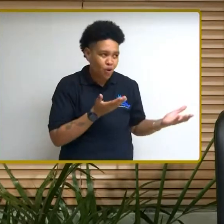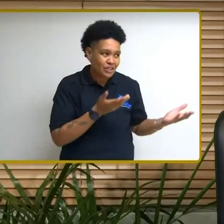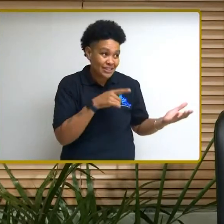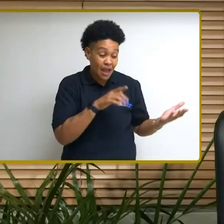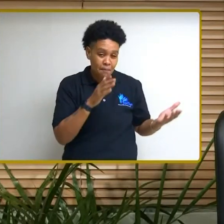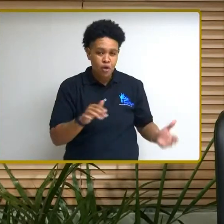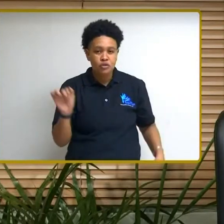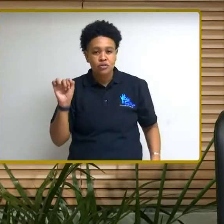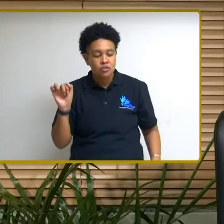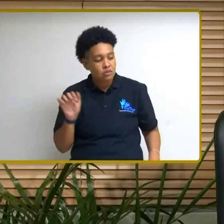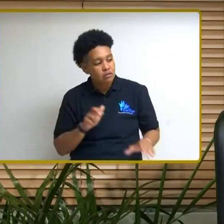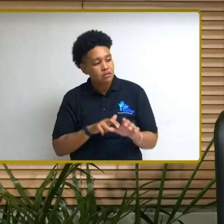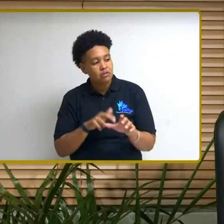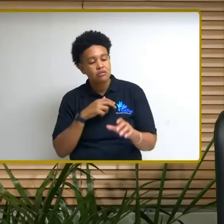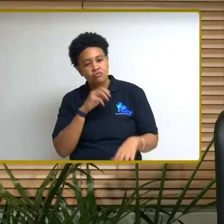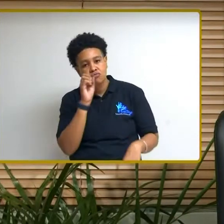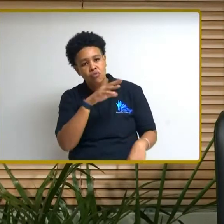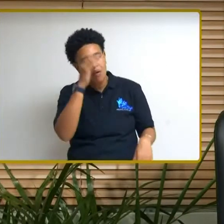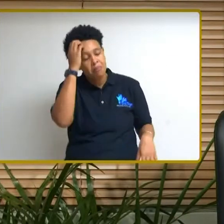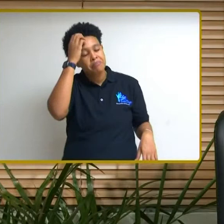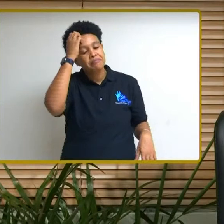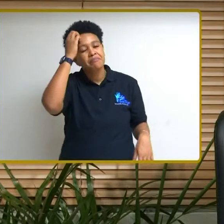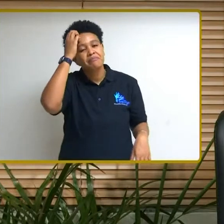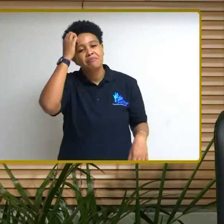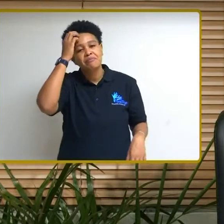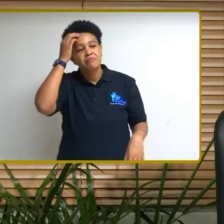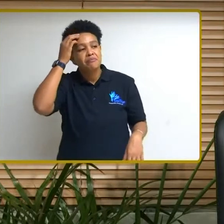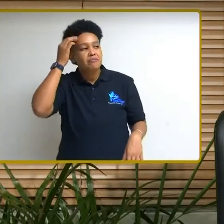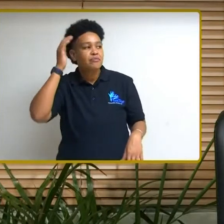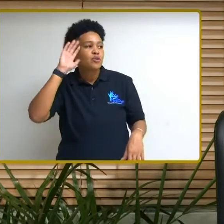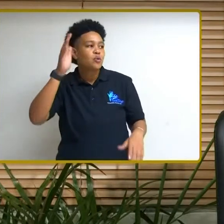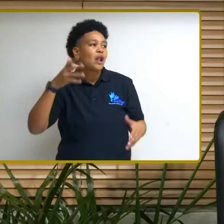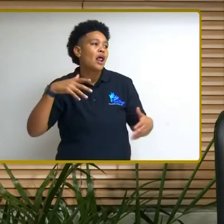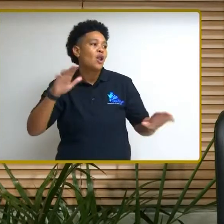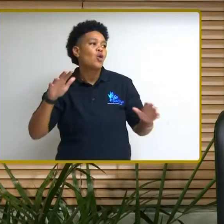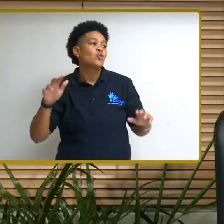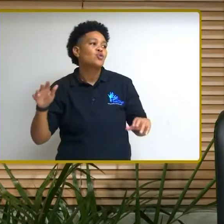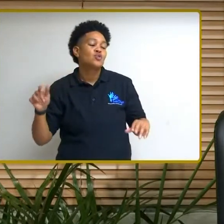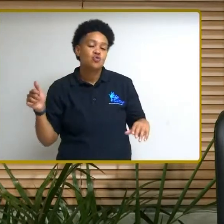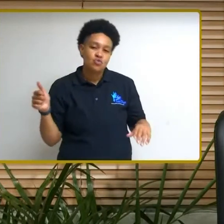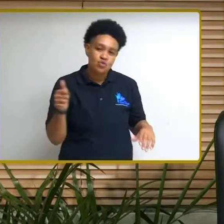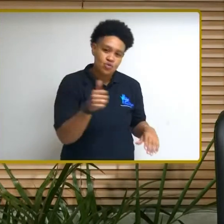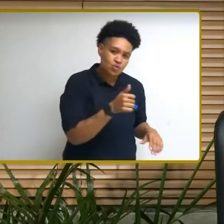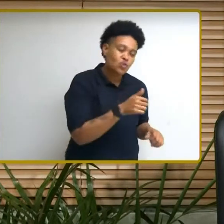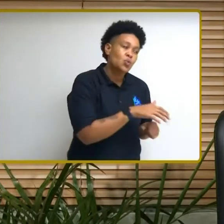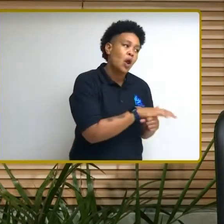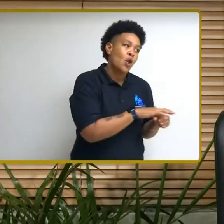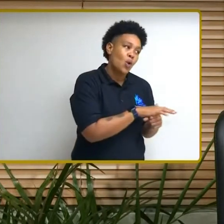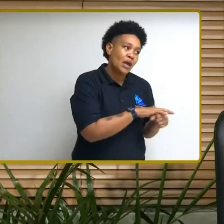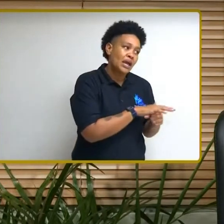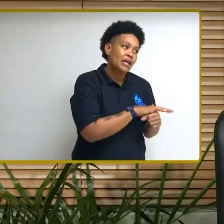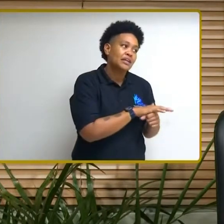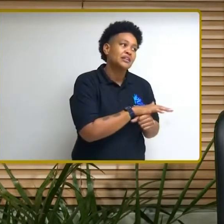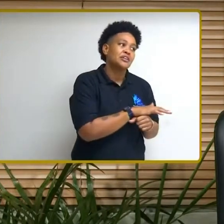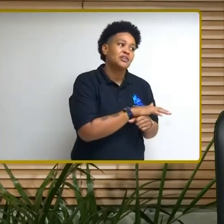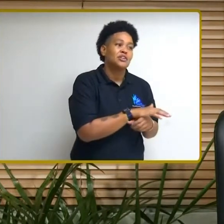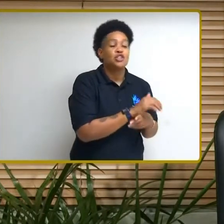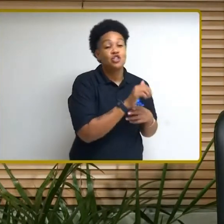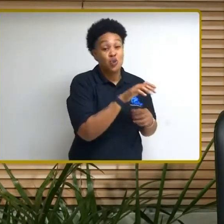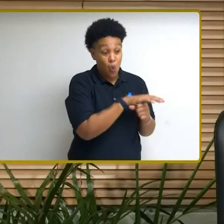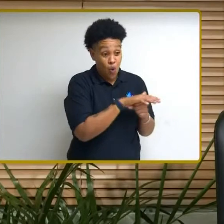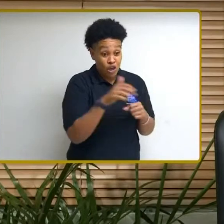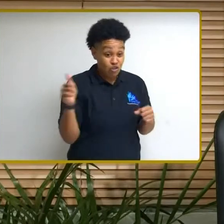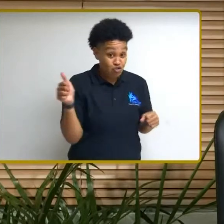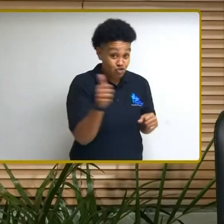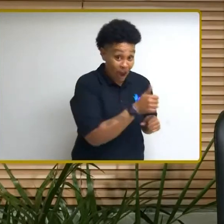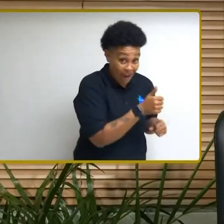such persons, would be allowed to go to a location, to travel to a